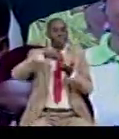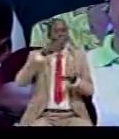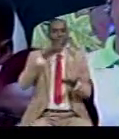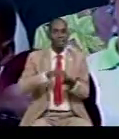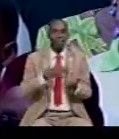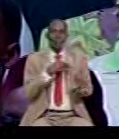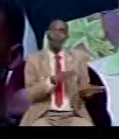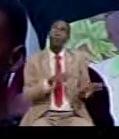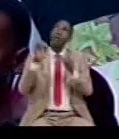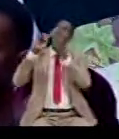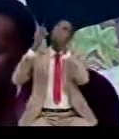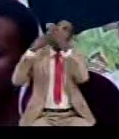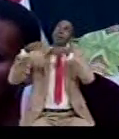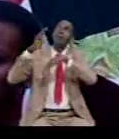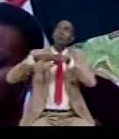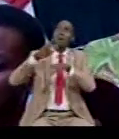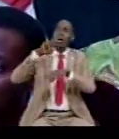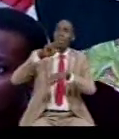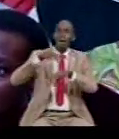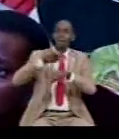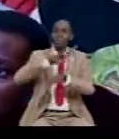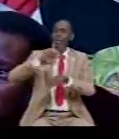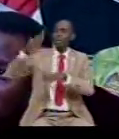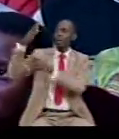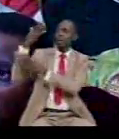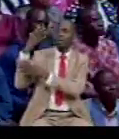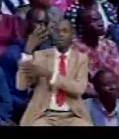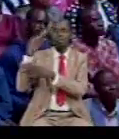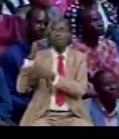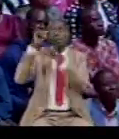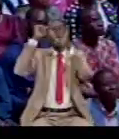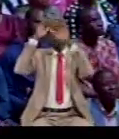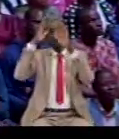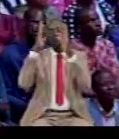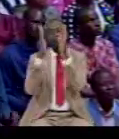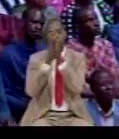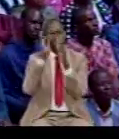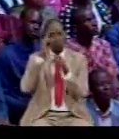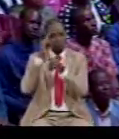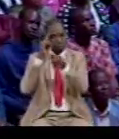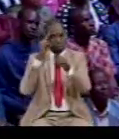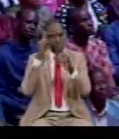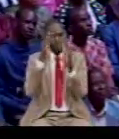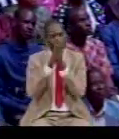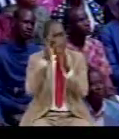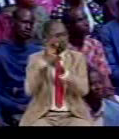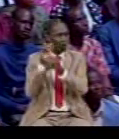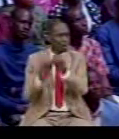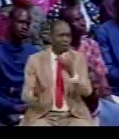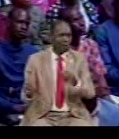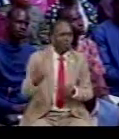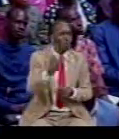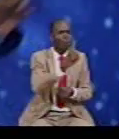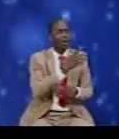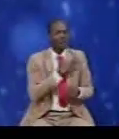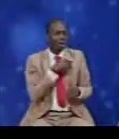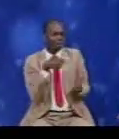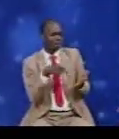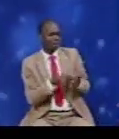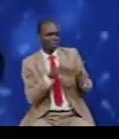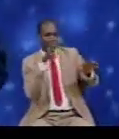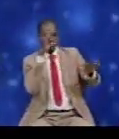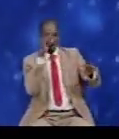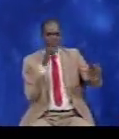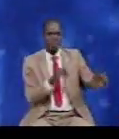side of the Father. And he's praying for you, and he's praying for everyone. And now you saw this man restless and